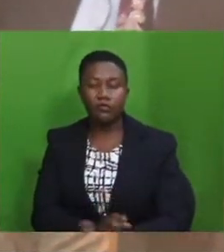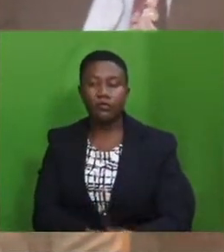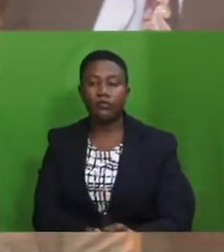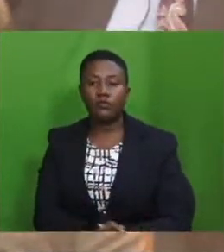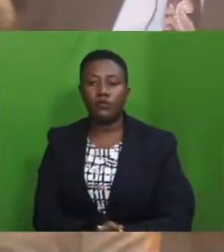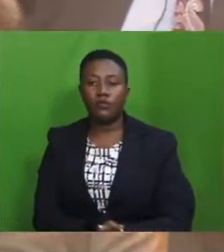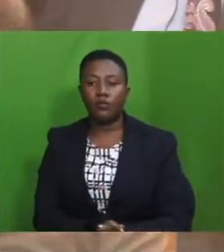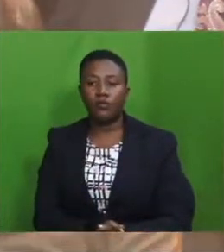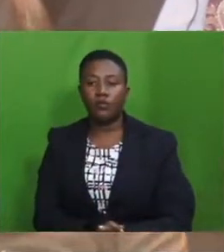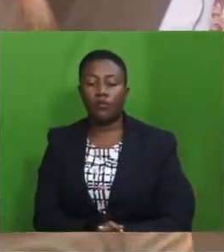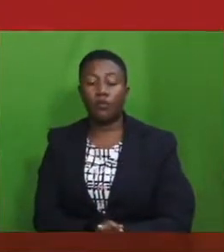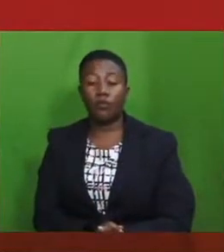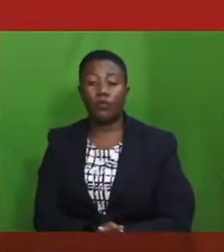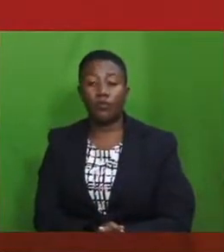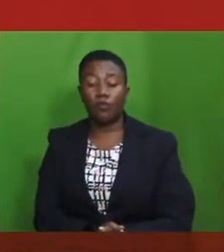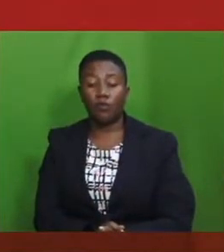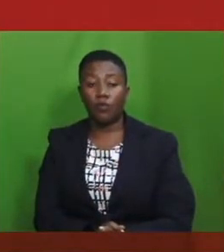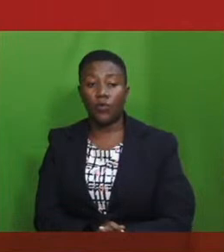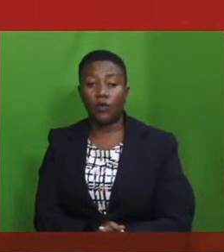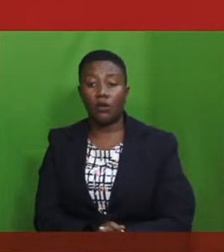We have Rio